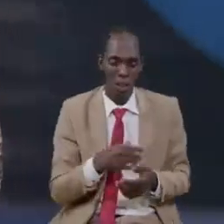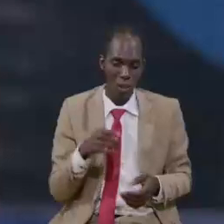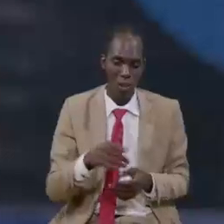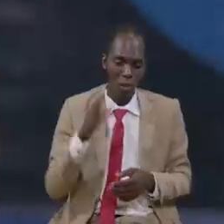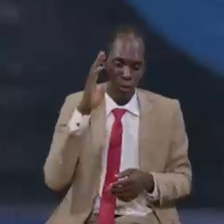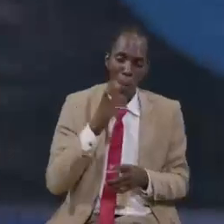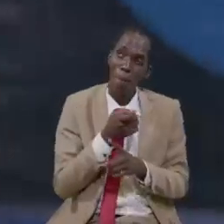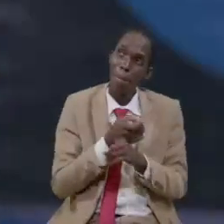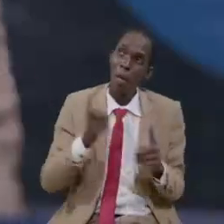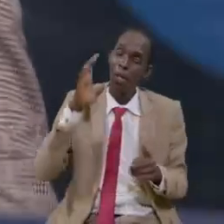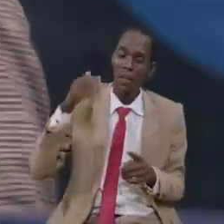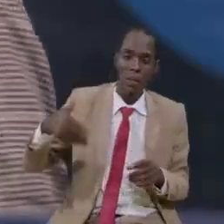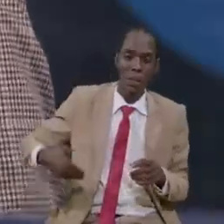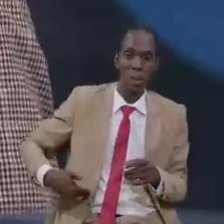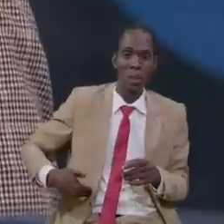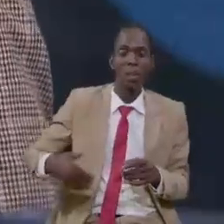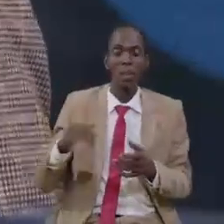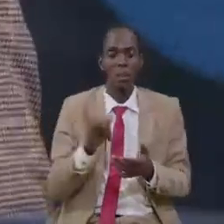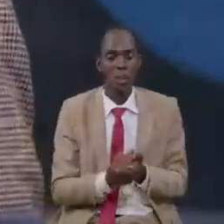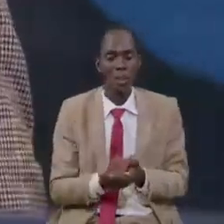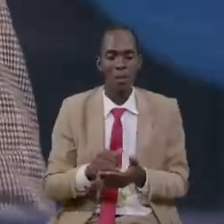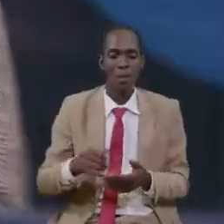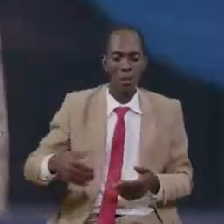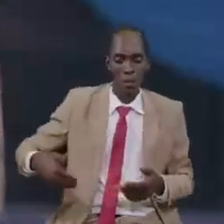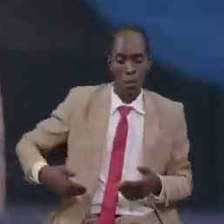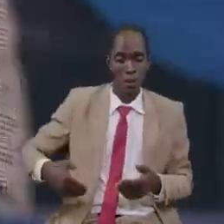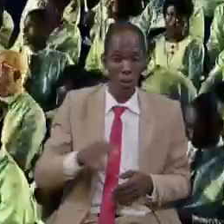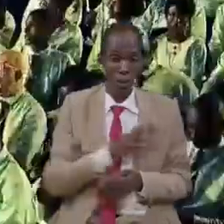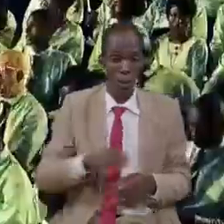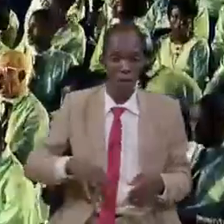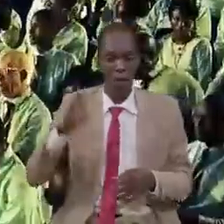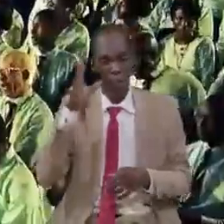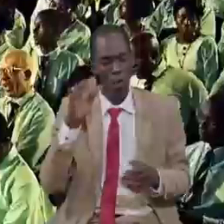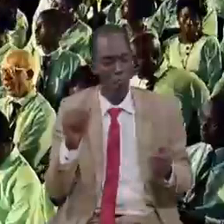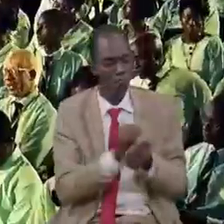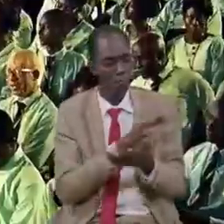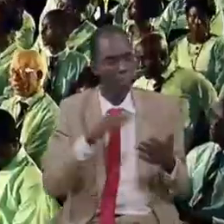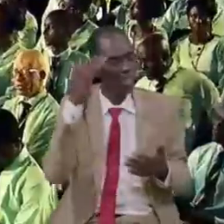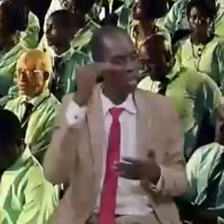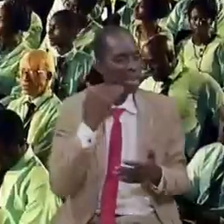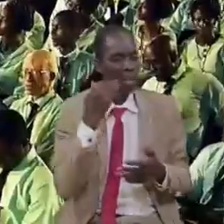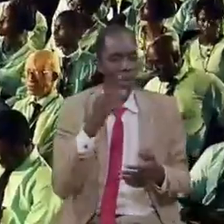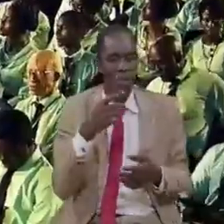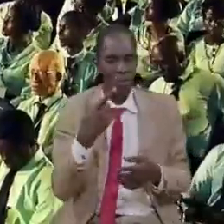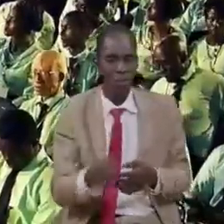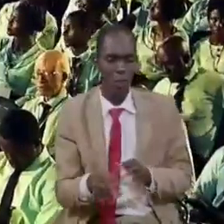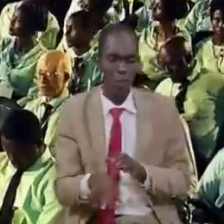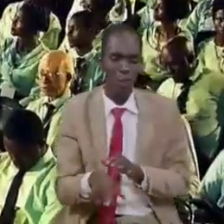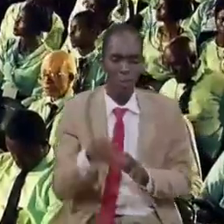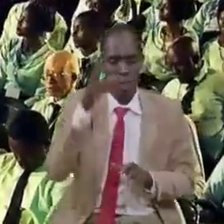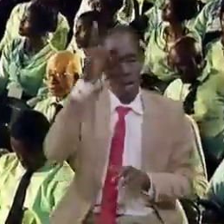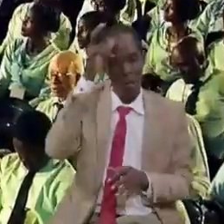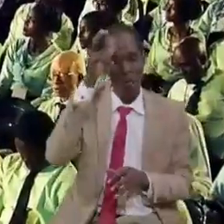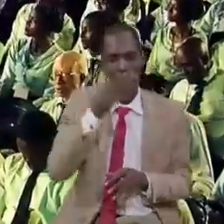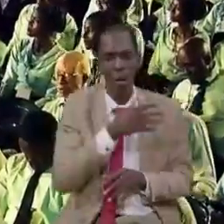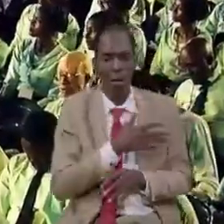he, our Redeemer, will bruise the head of the devil. And he destroyed him